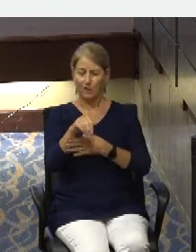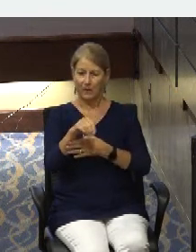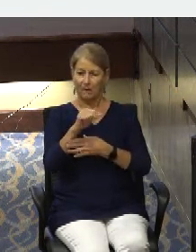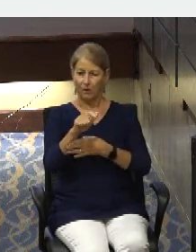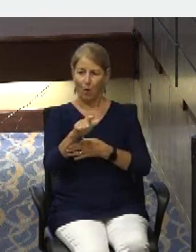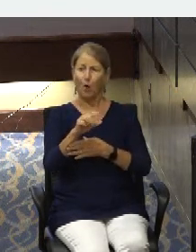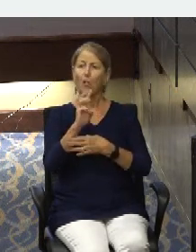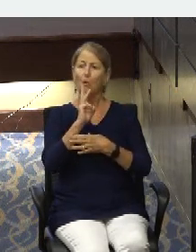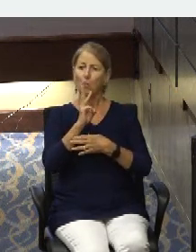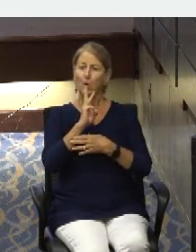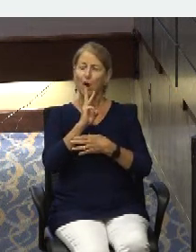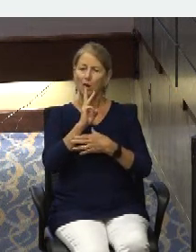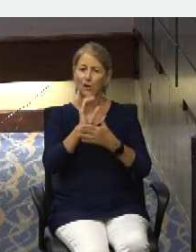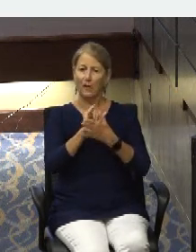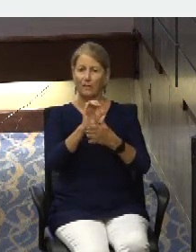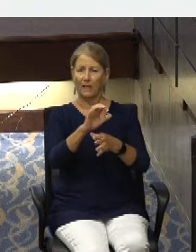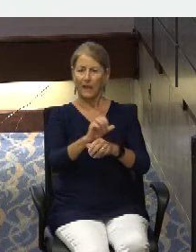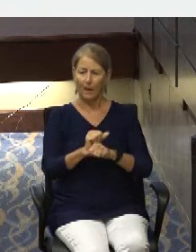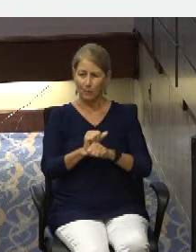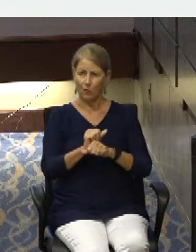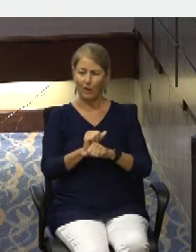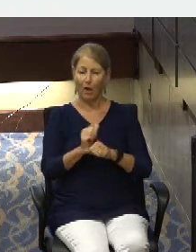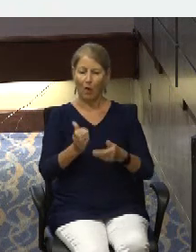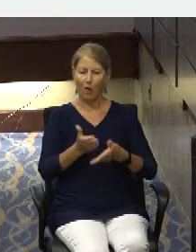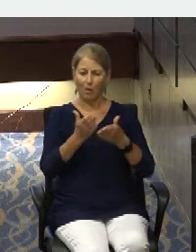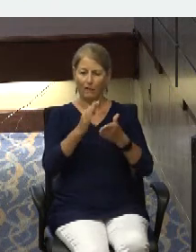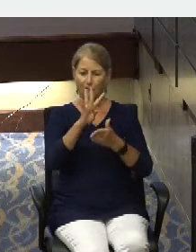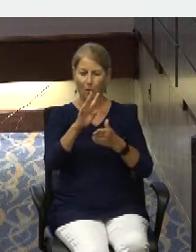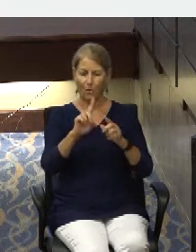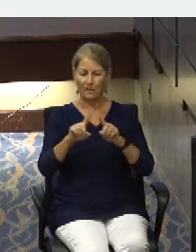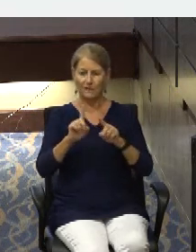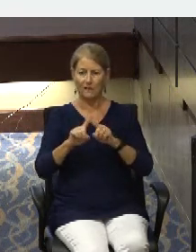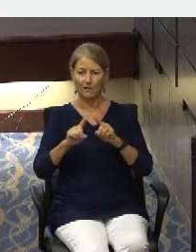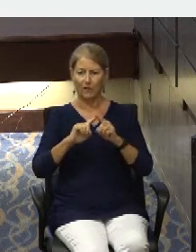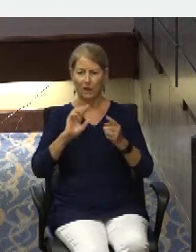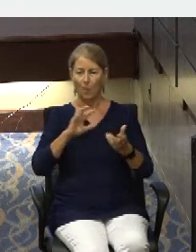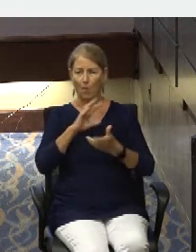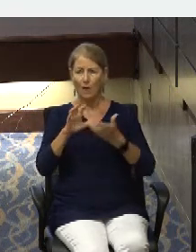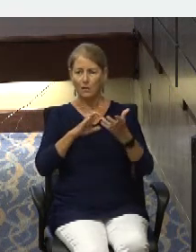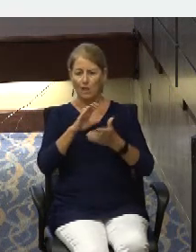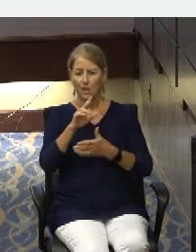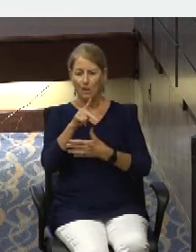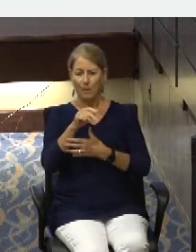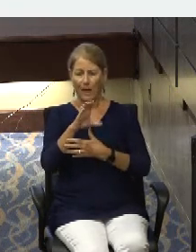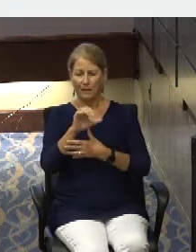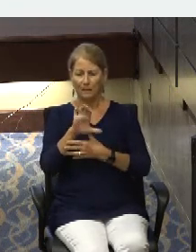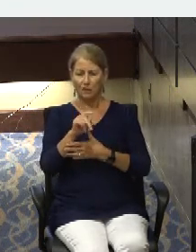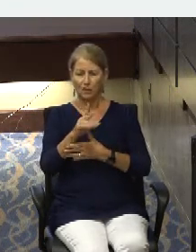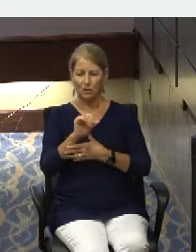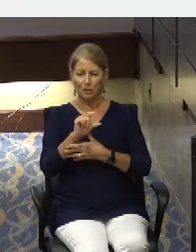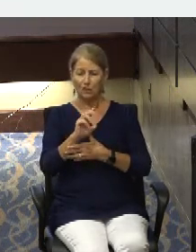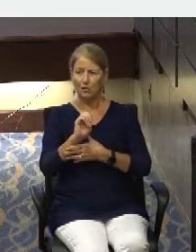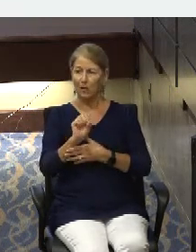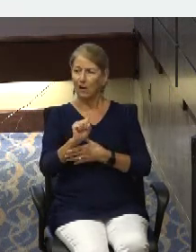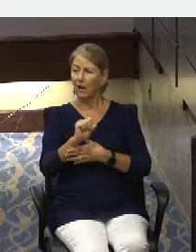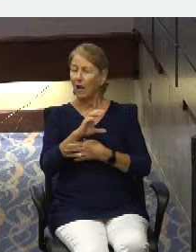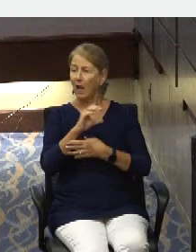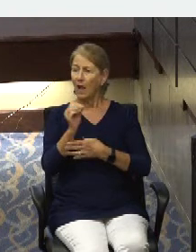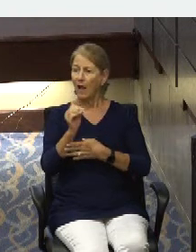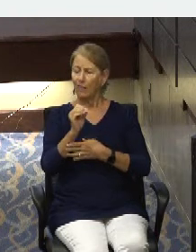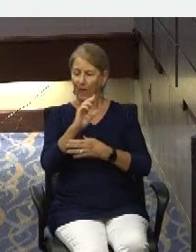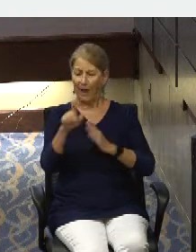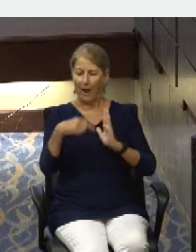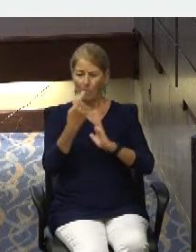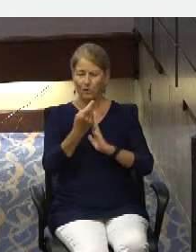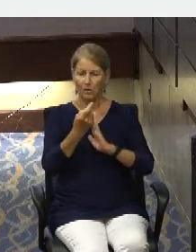facility, and they offer 4 different wash packages and monthly car wash memberships. The typical hours of operation are